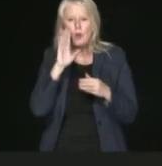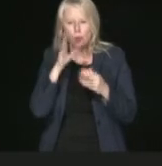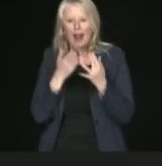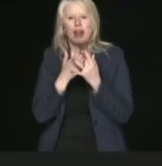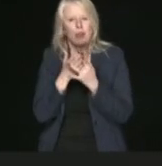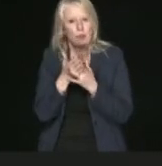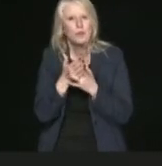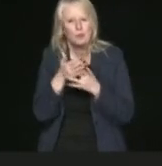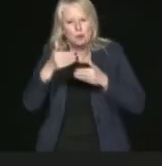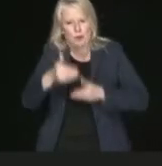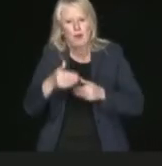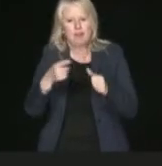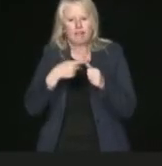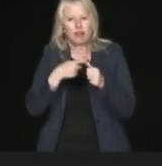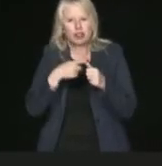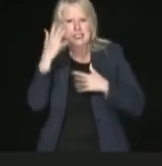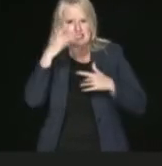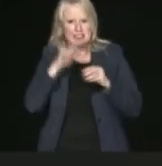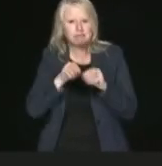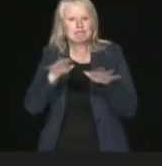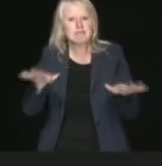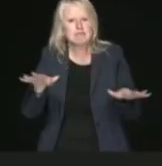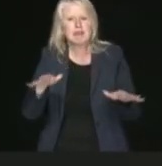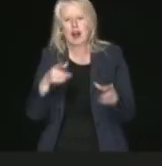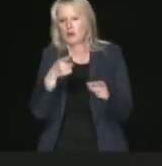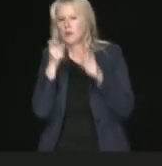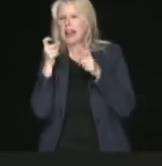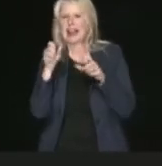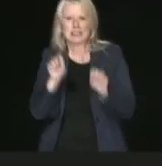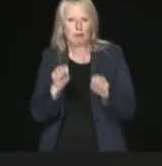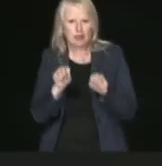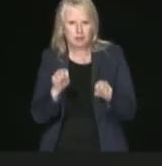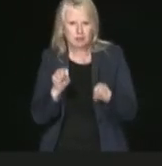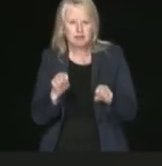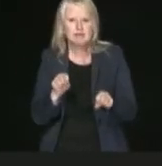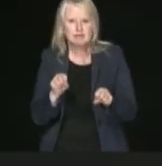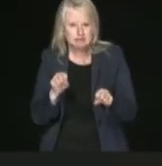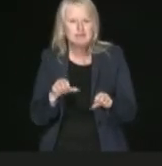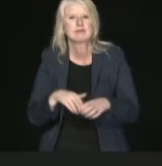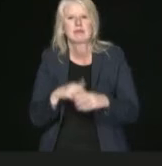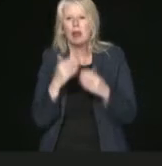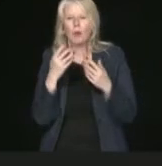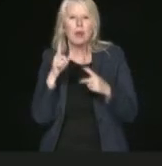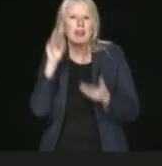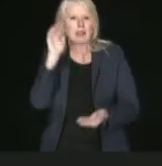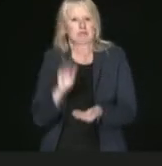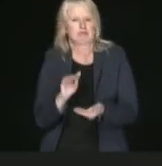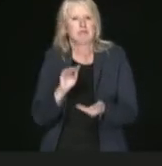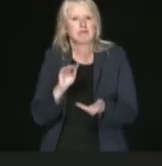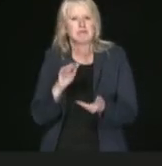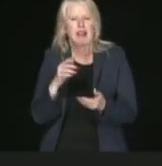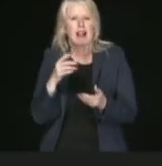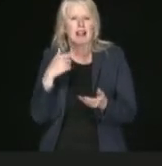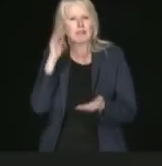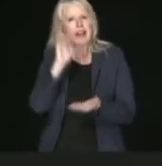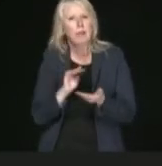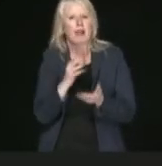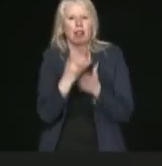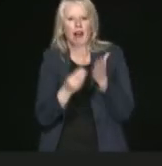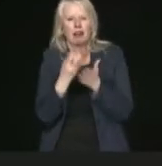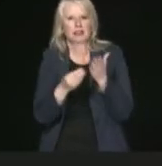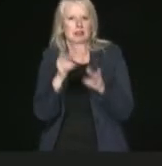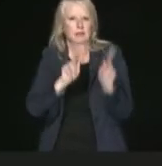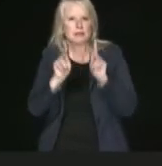through this first wave of the virus as quickly as possible with minimal loss of life as